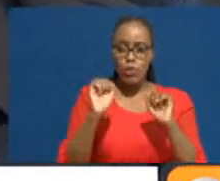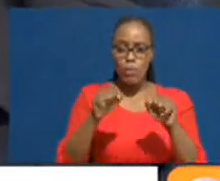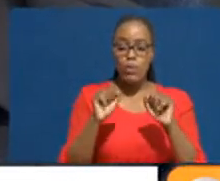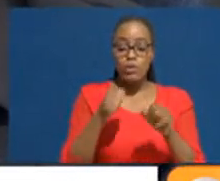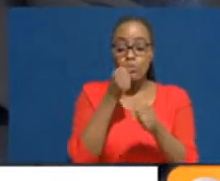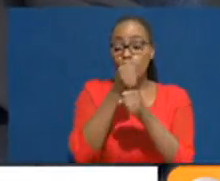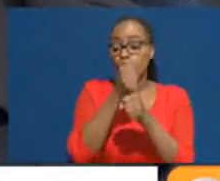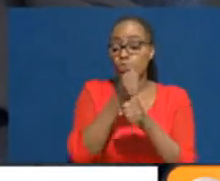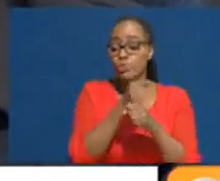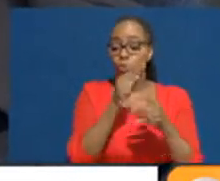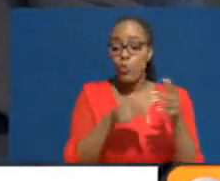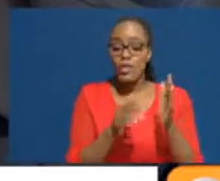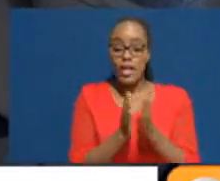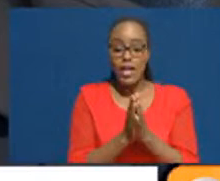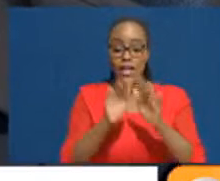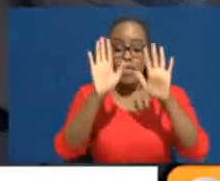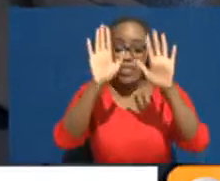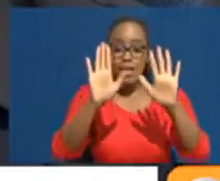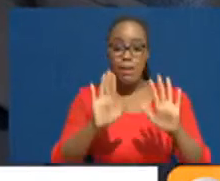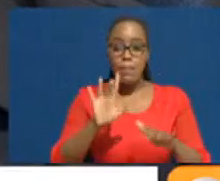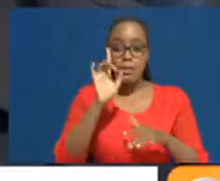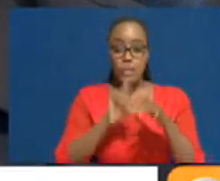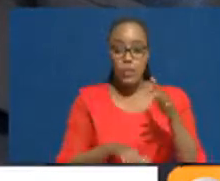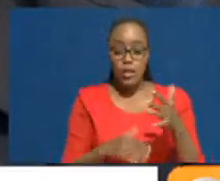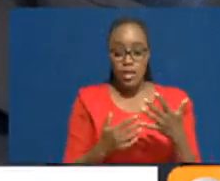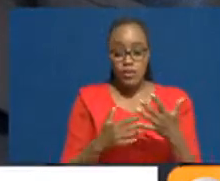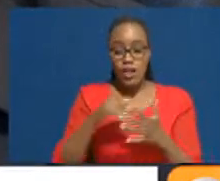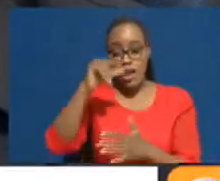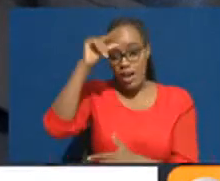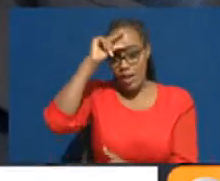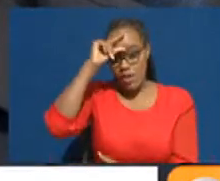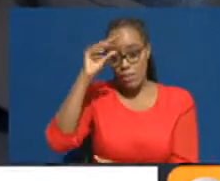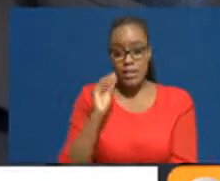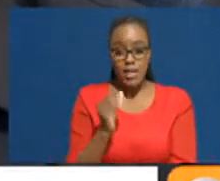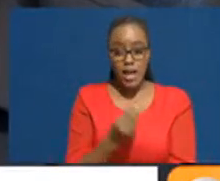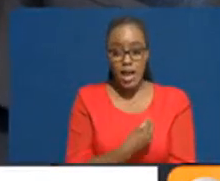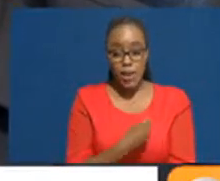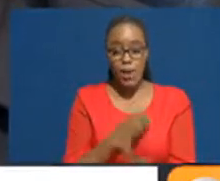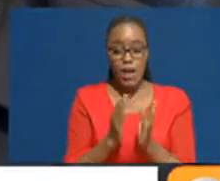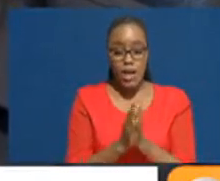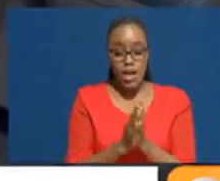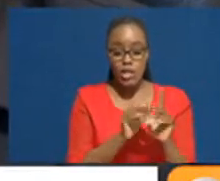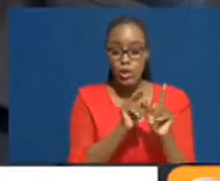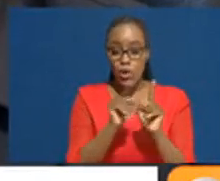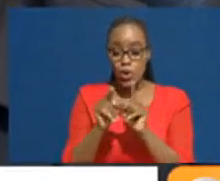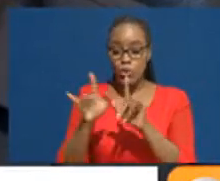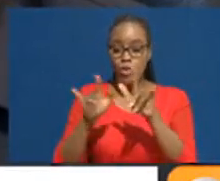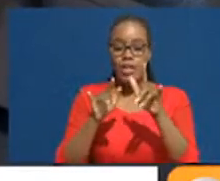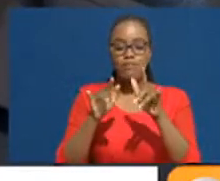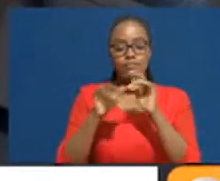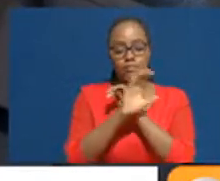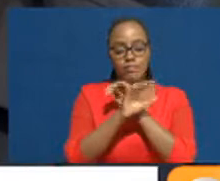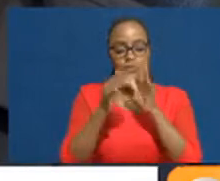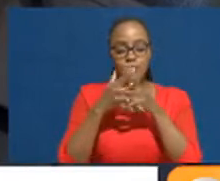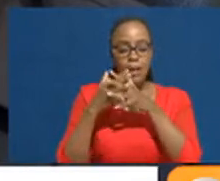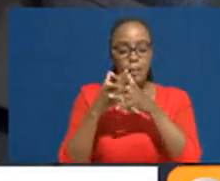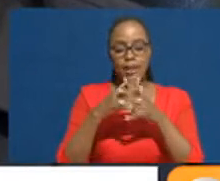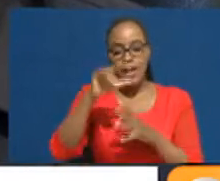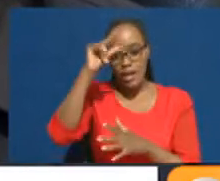tutafanywa namna gani. Na la muhimu zaidi ni serikali yetu na serikali ya Marekani waje